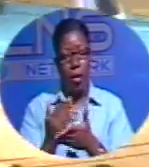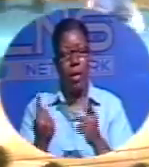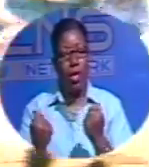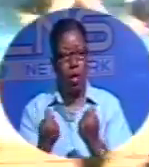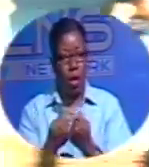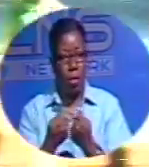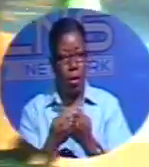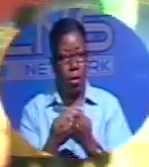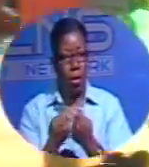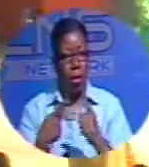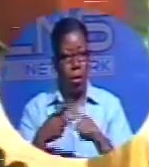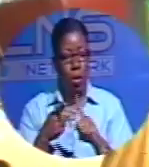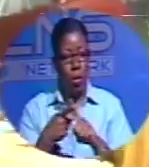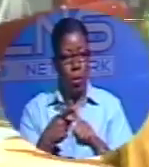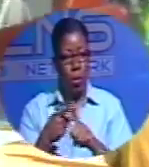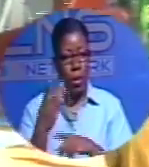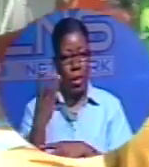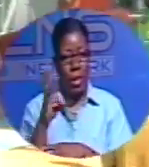to 16,